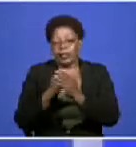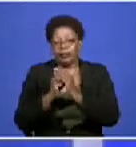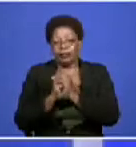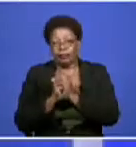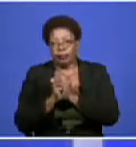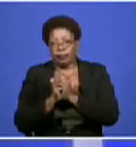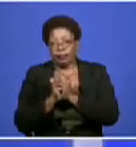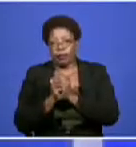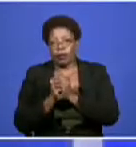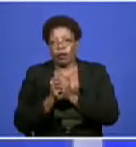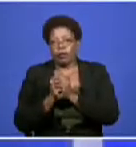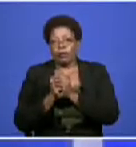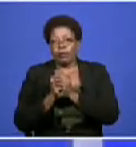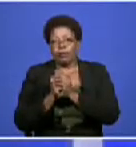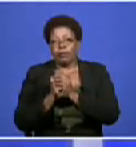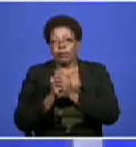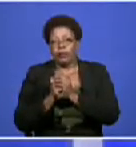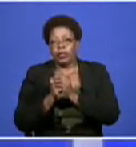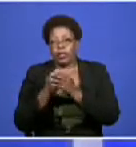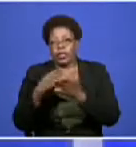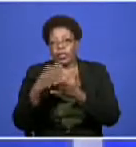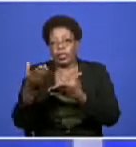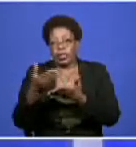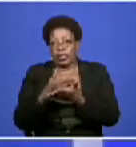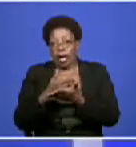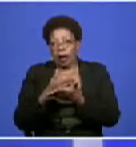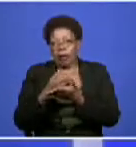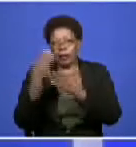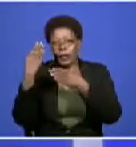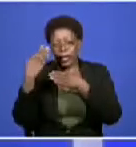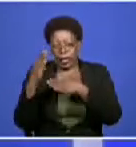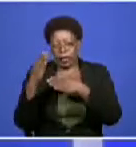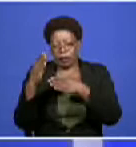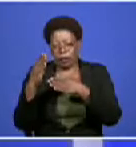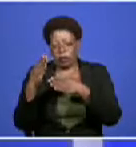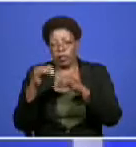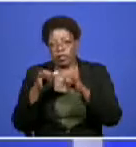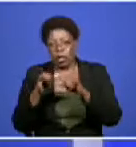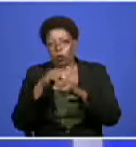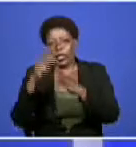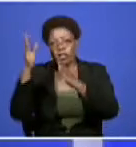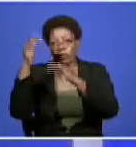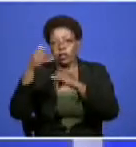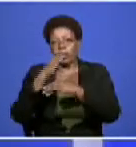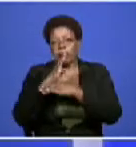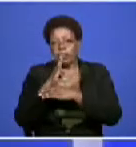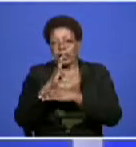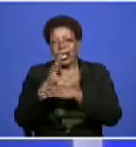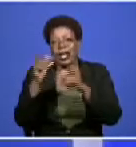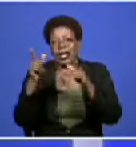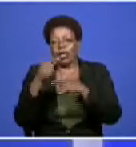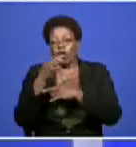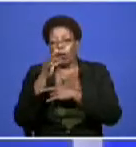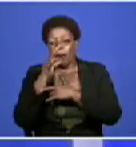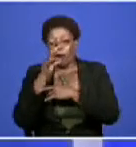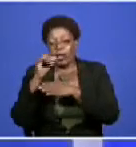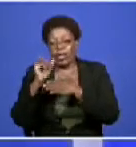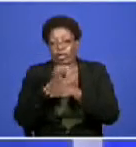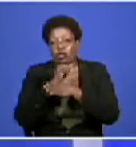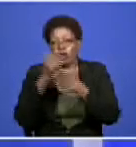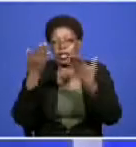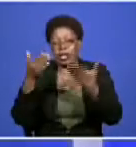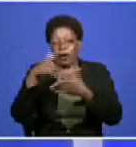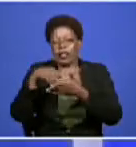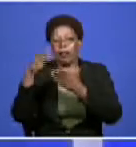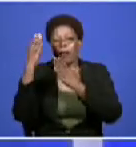Well, a final report is still being drafted, but some Bahamians are preparing to secure a stake in what many anticipate will be a lucrative marijuana industry here in the